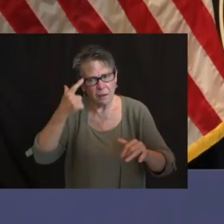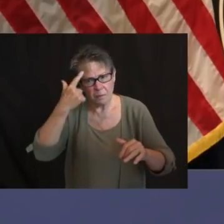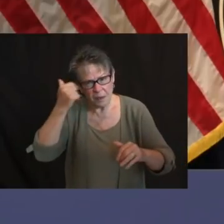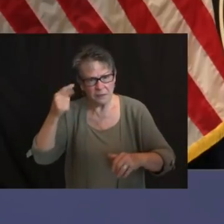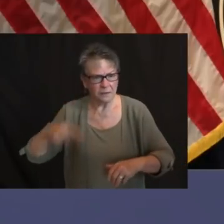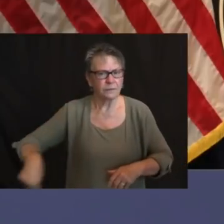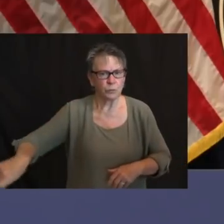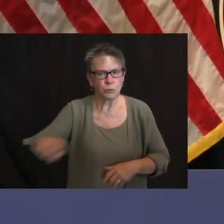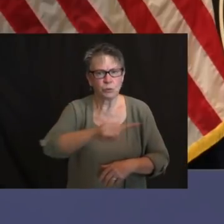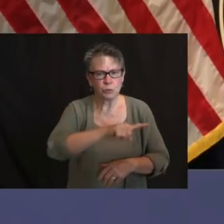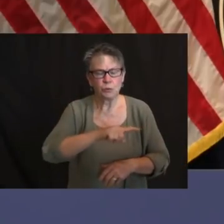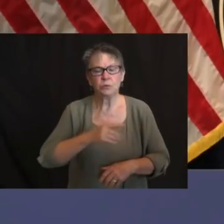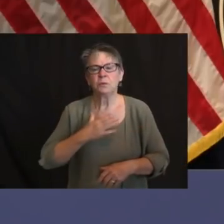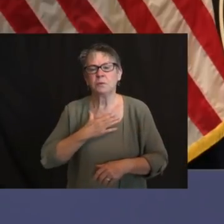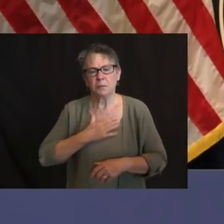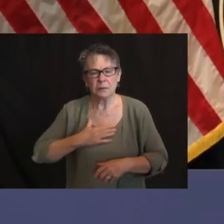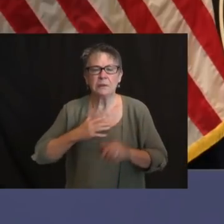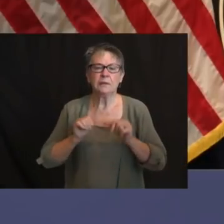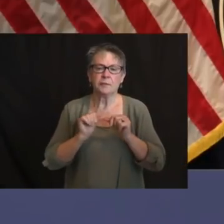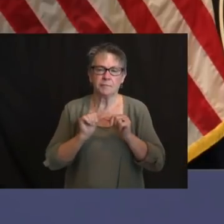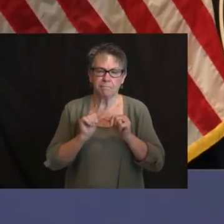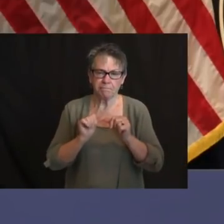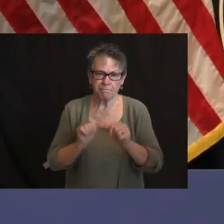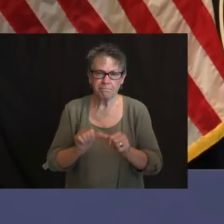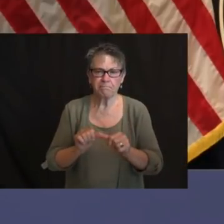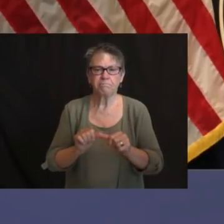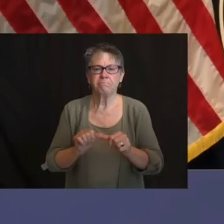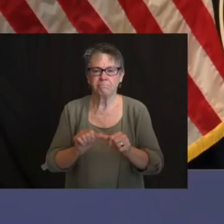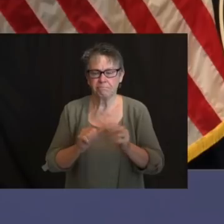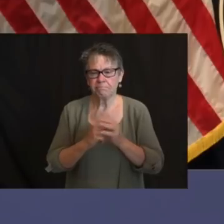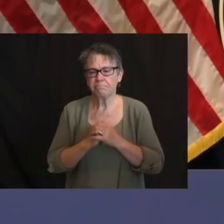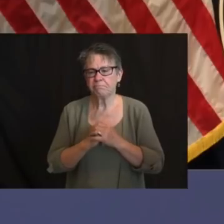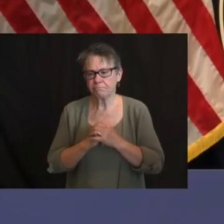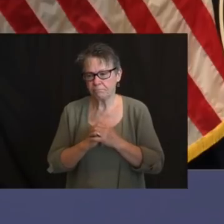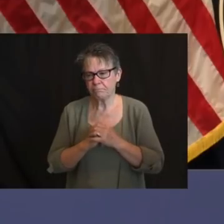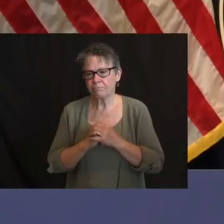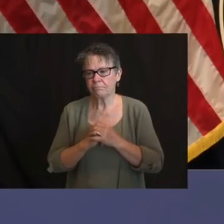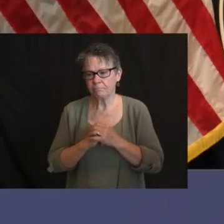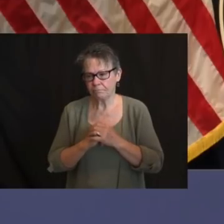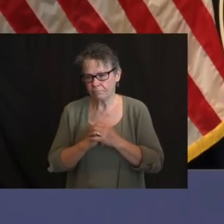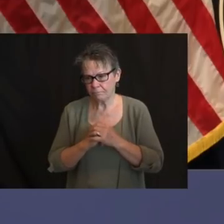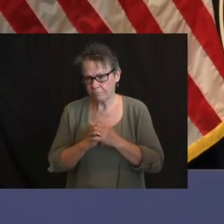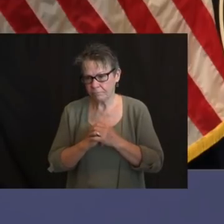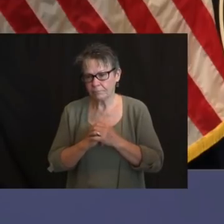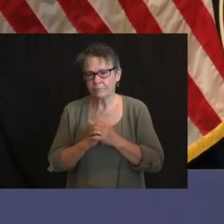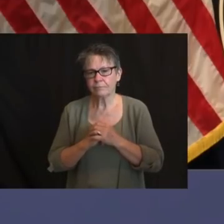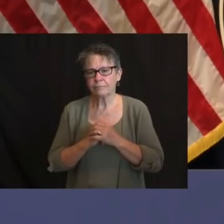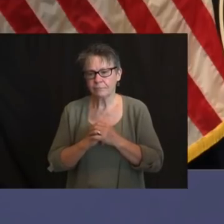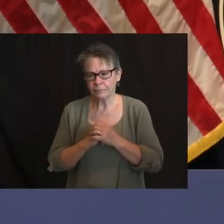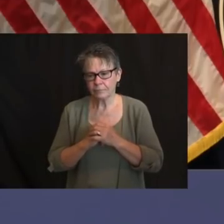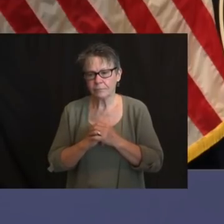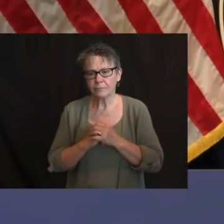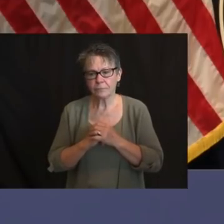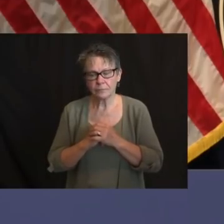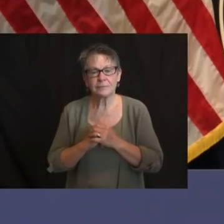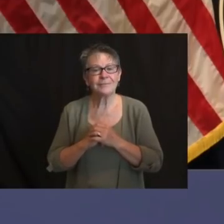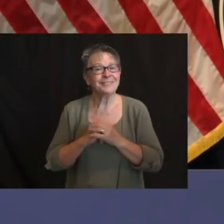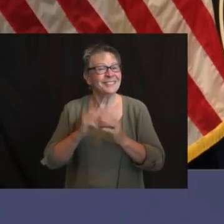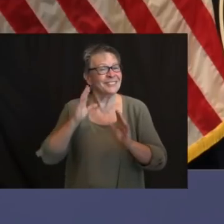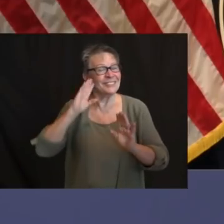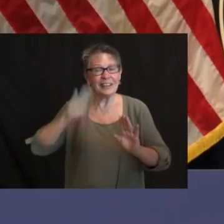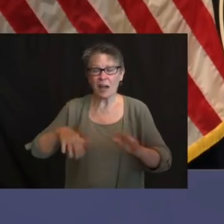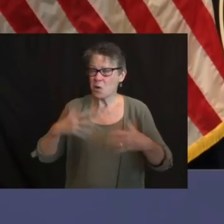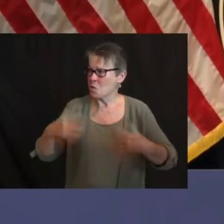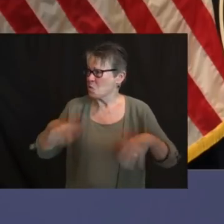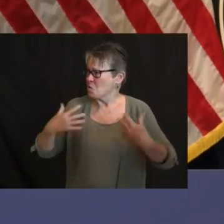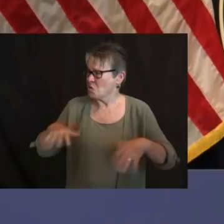secondly, over 300 protests and 58 arrests. There's no other, the ratio of those two, there's no other state in America that has that record right